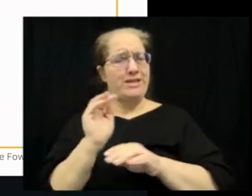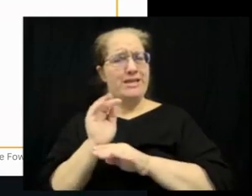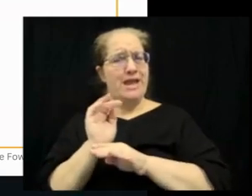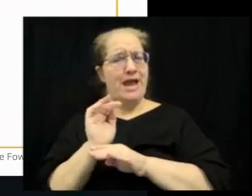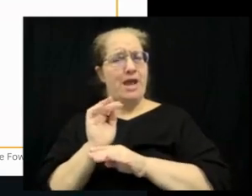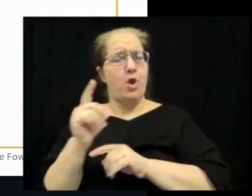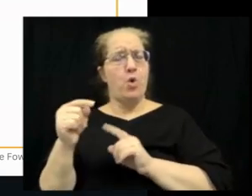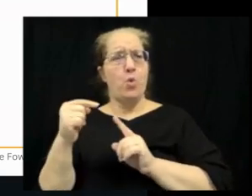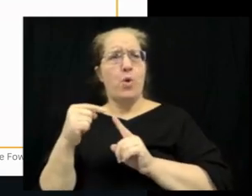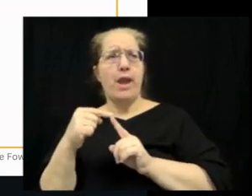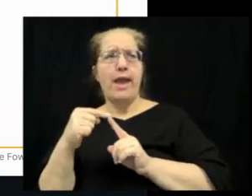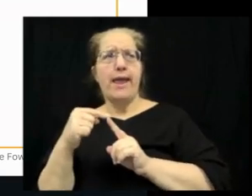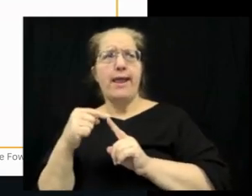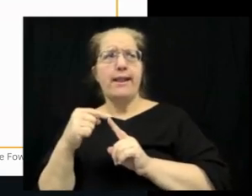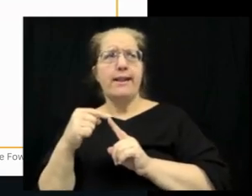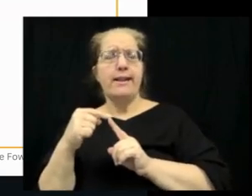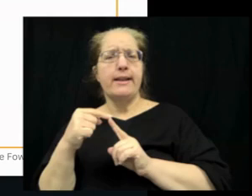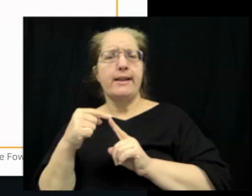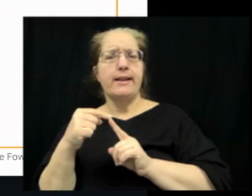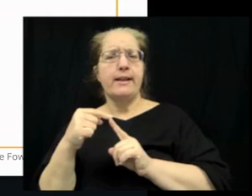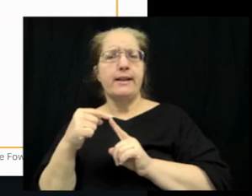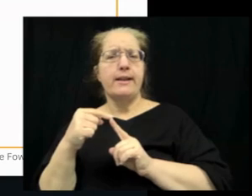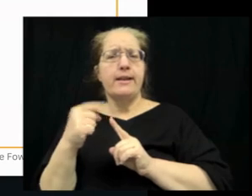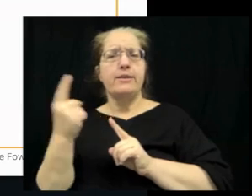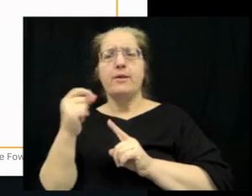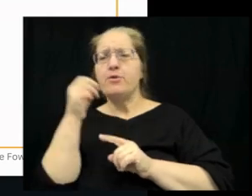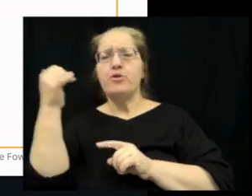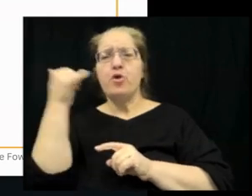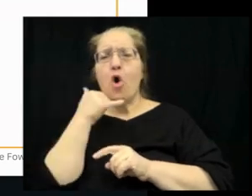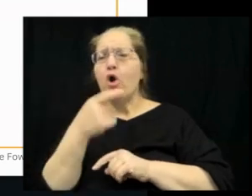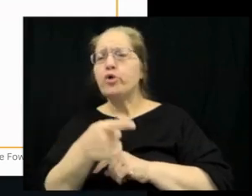when, so and so doesn't call you.